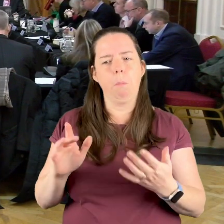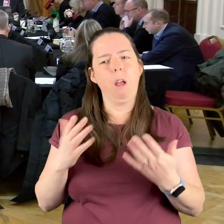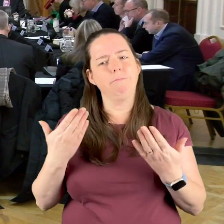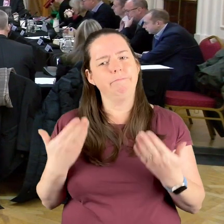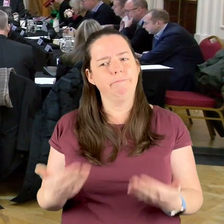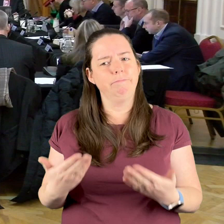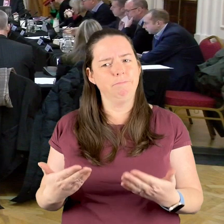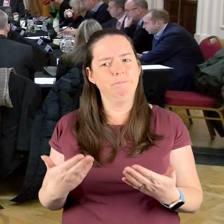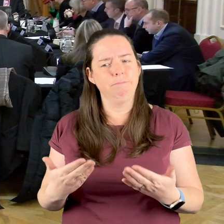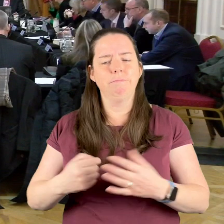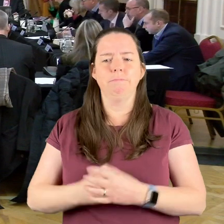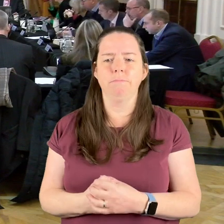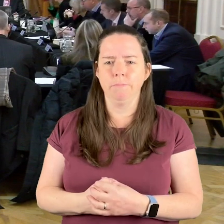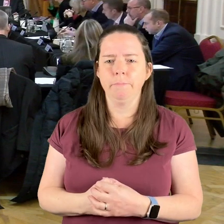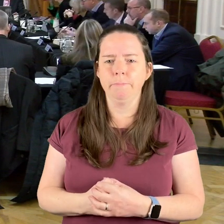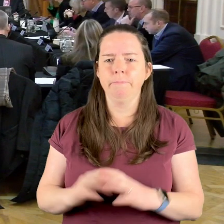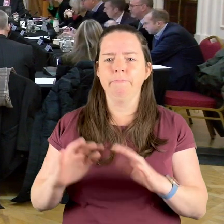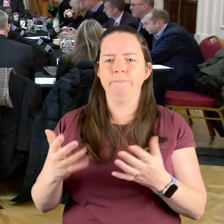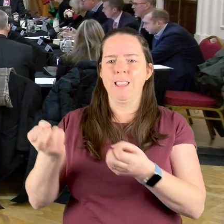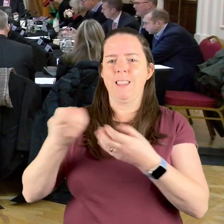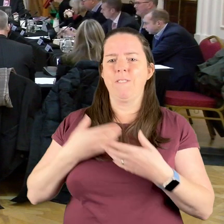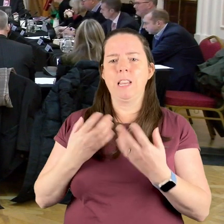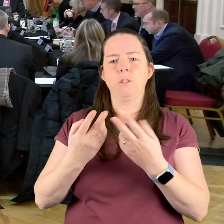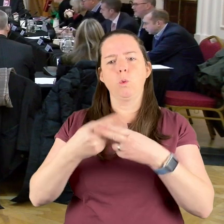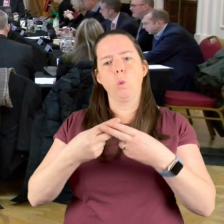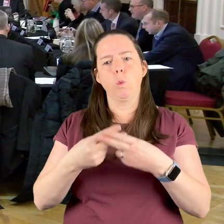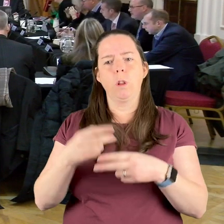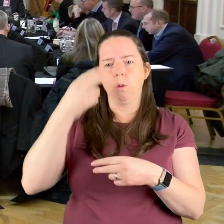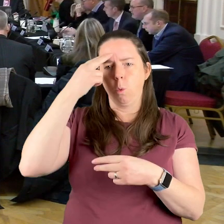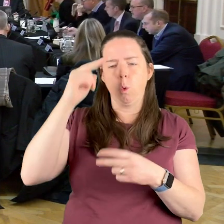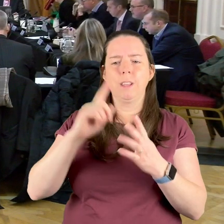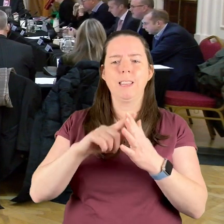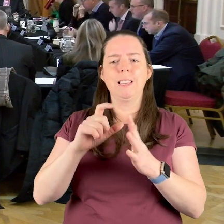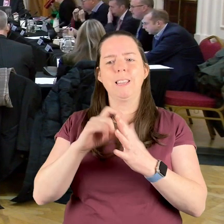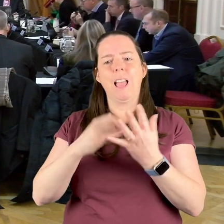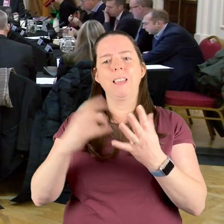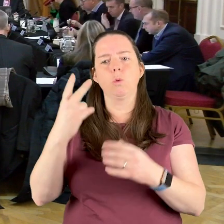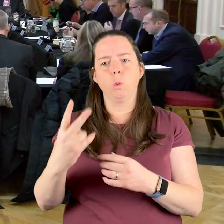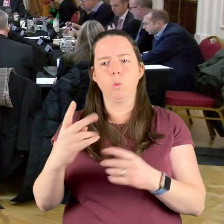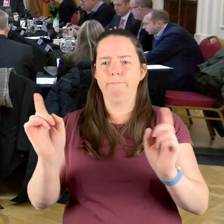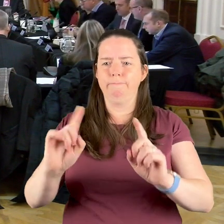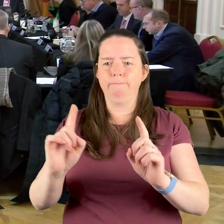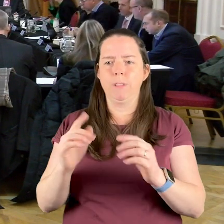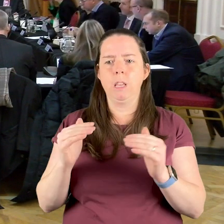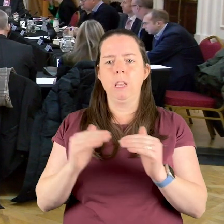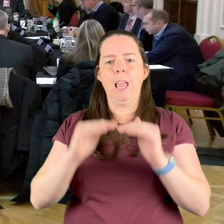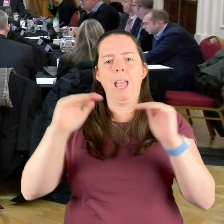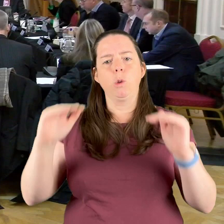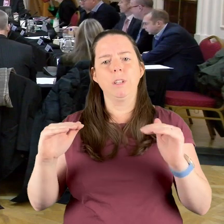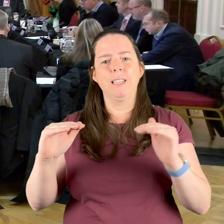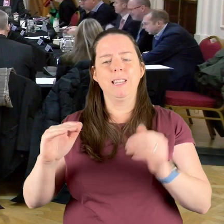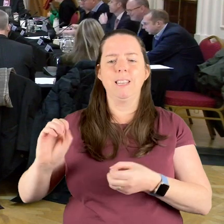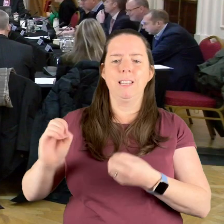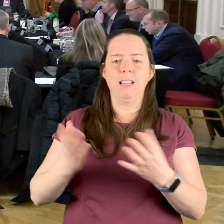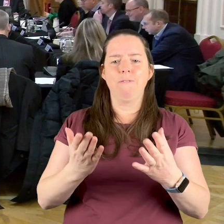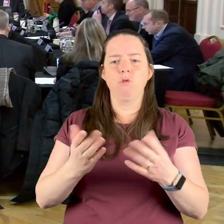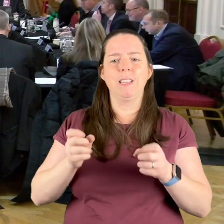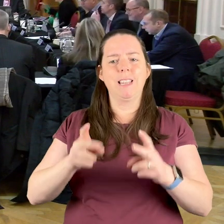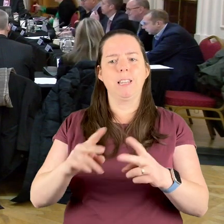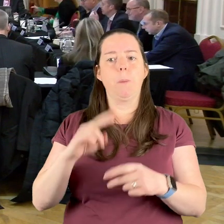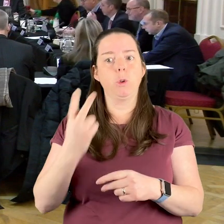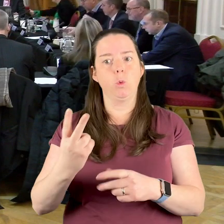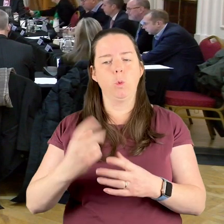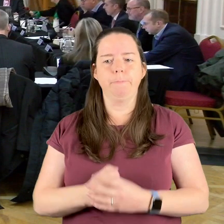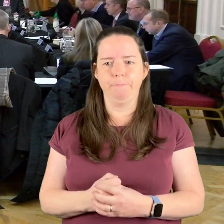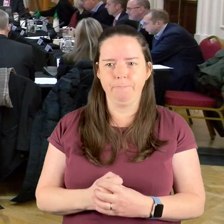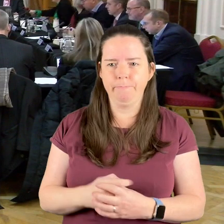they will give us some set of questions for us to answer. But this time they've given us a tool called EDS2, which is the Equity